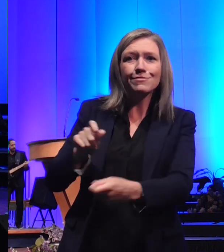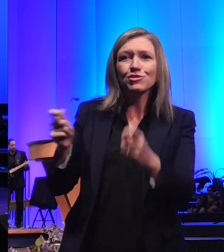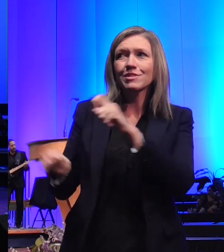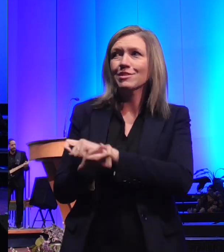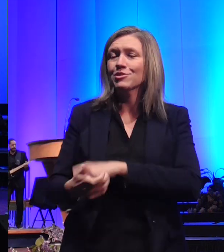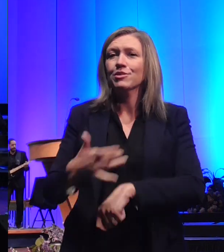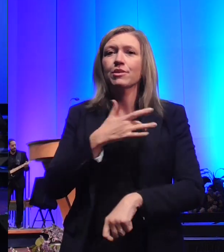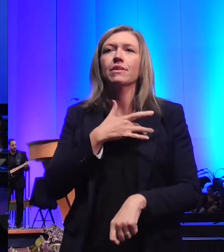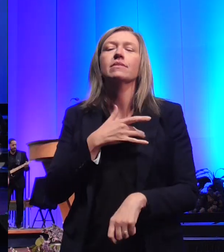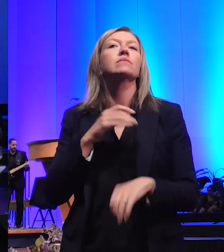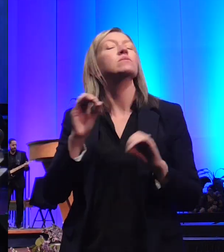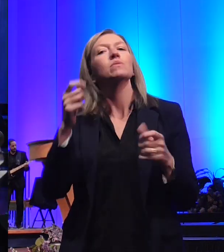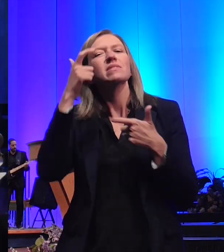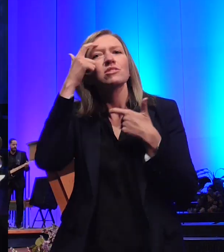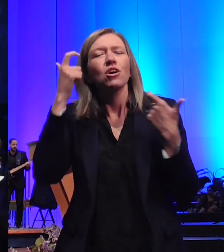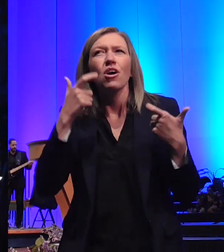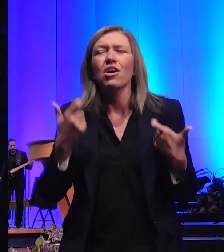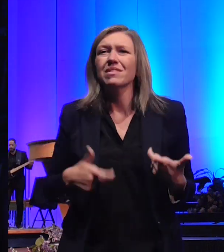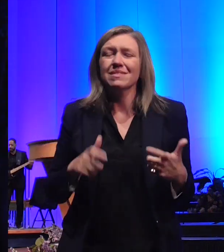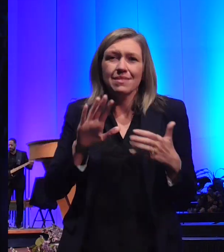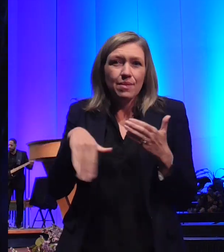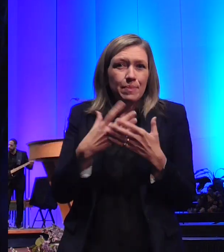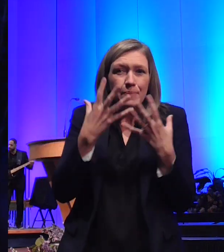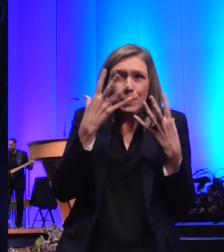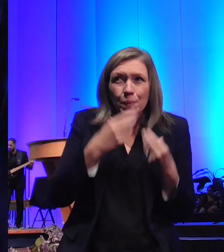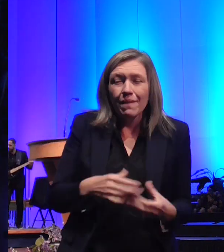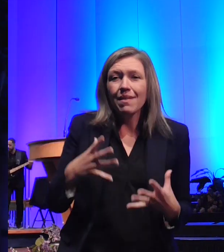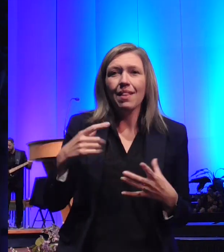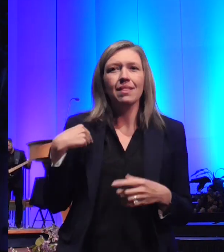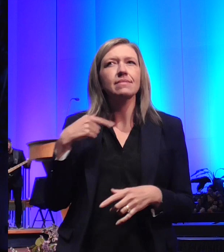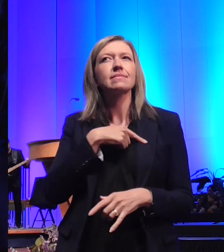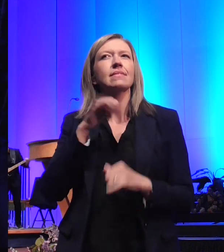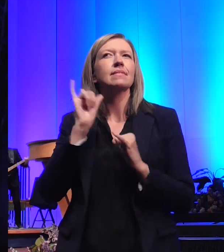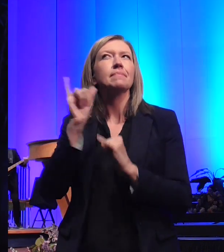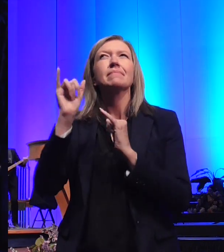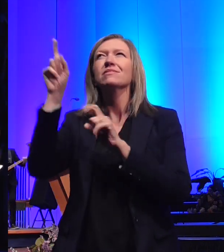its heart. No scars to your beauty.